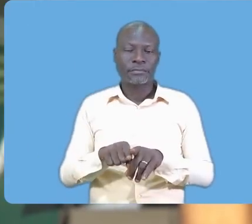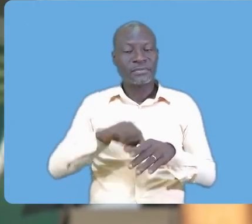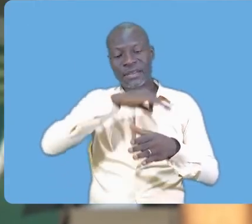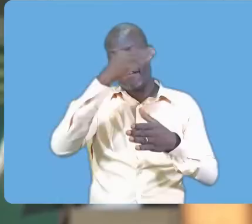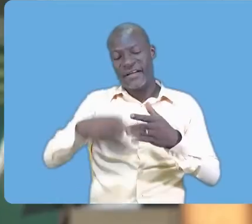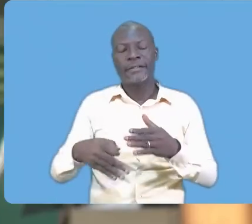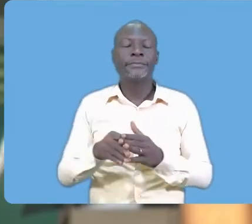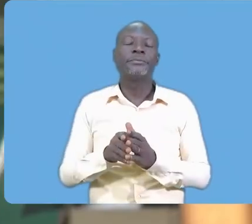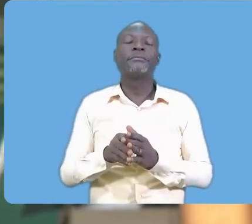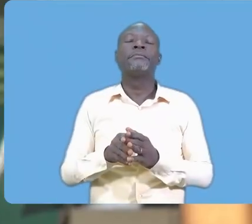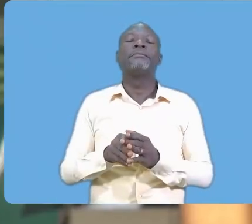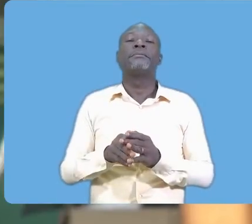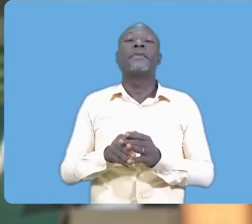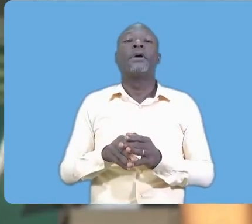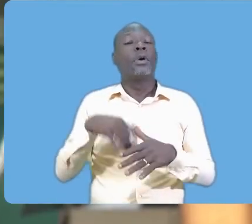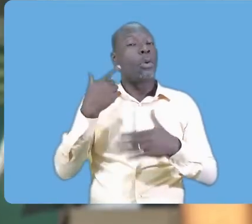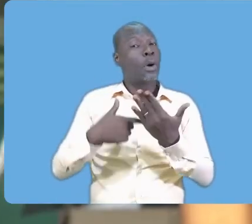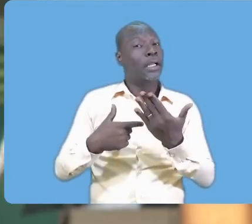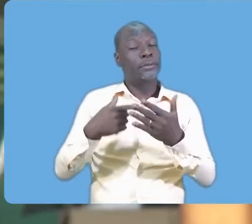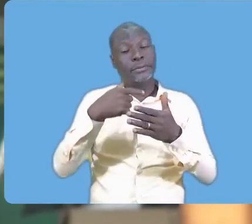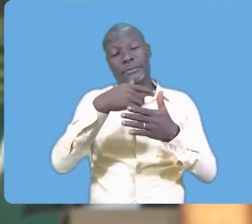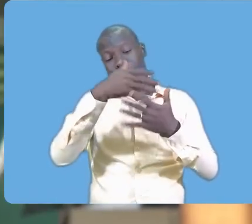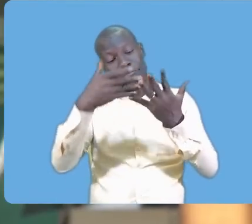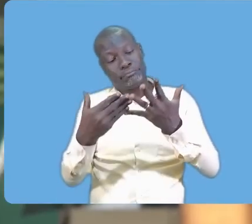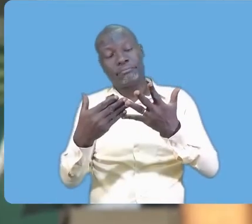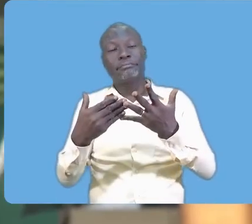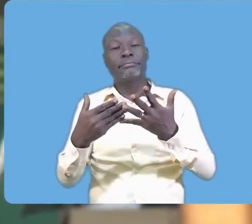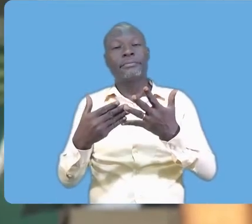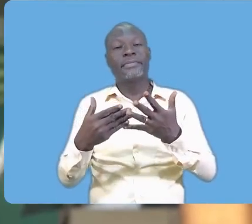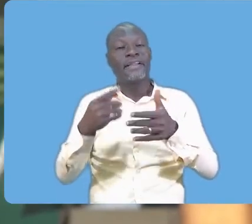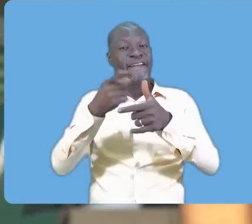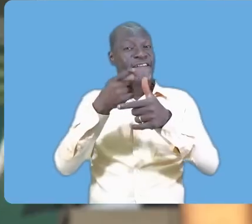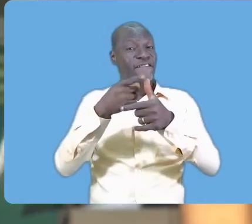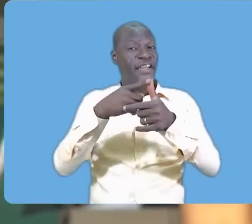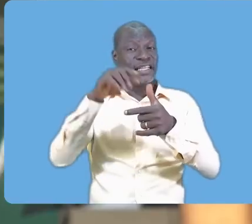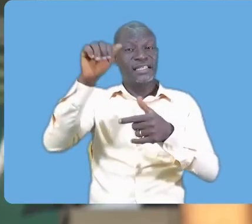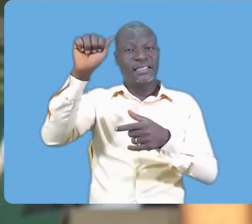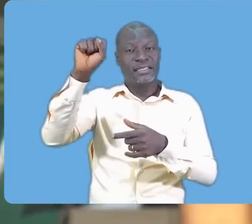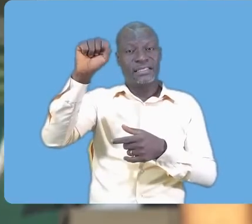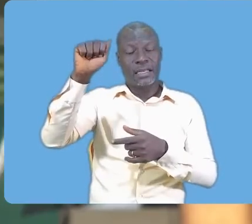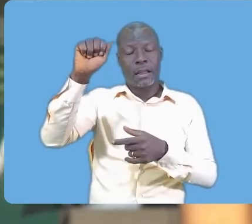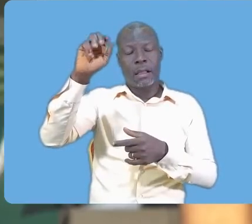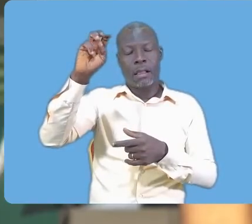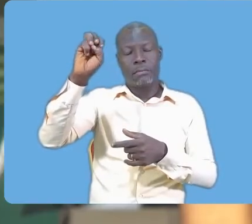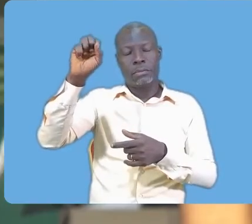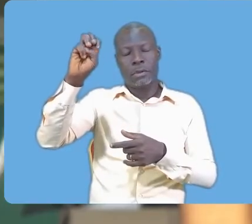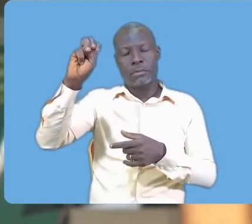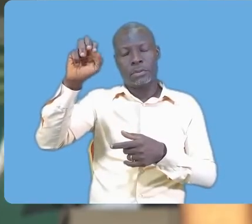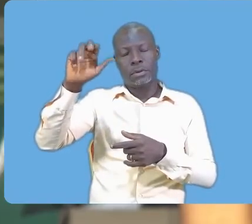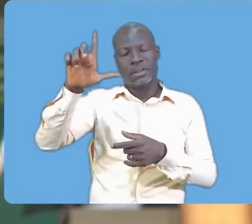to e wo enema ese amamuo mu e wo first samuel chapter 8 verse 3 no o se